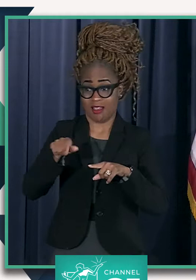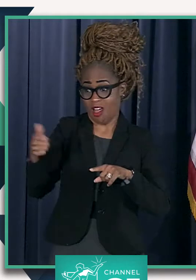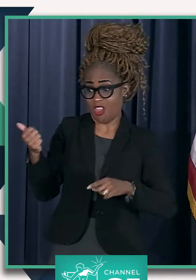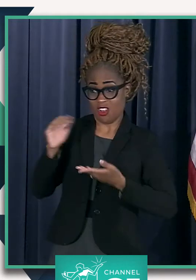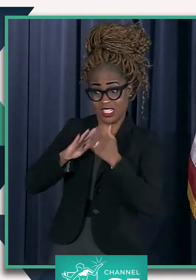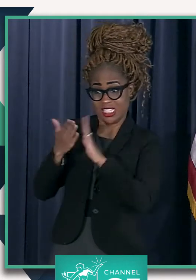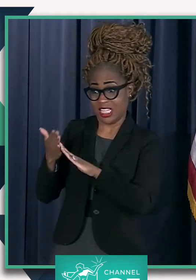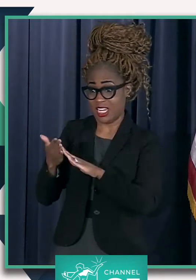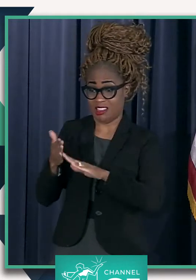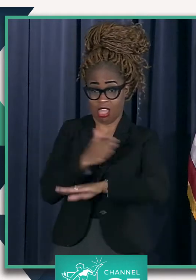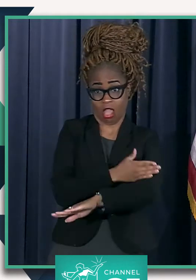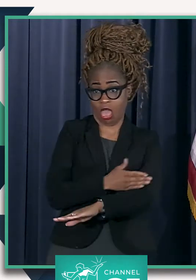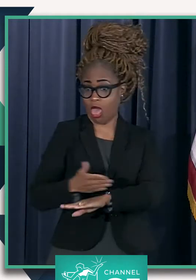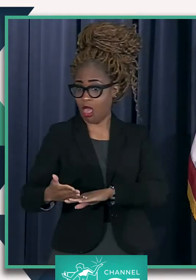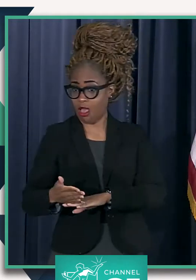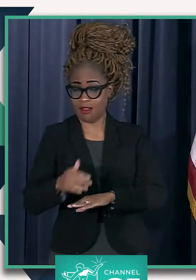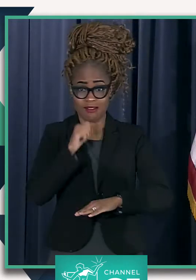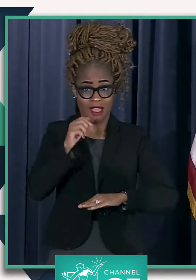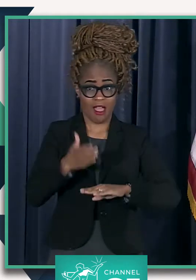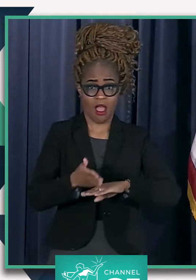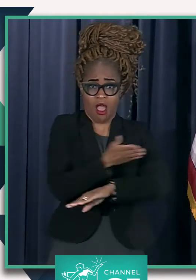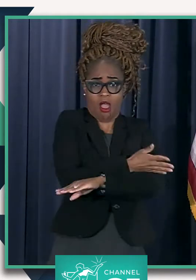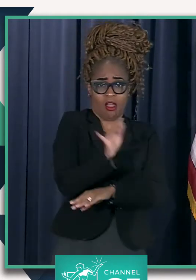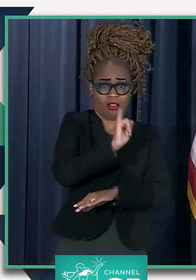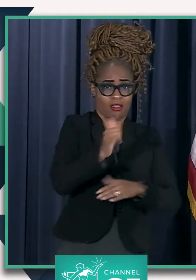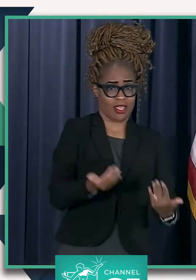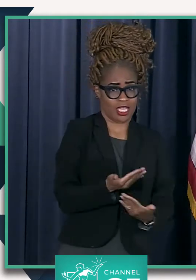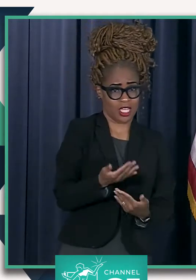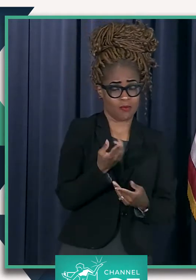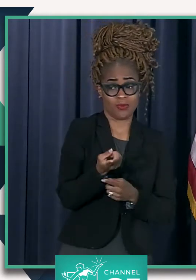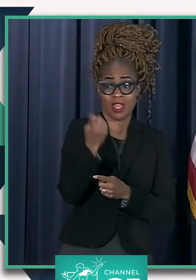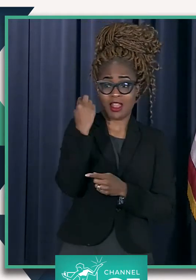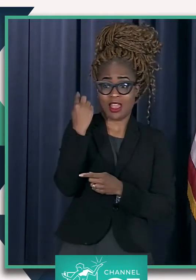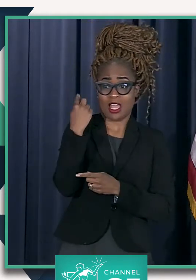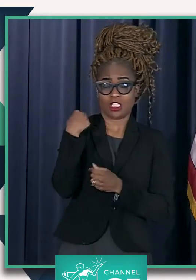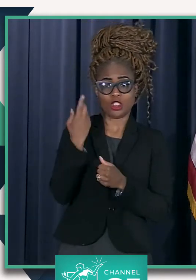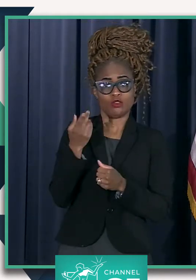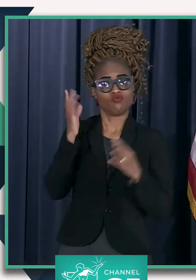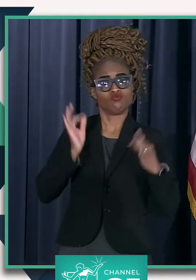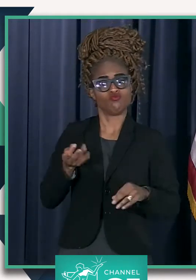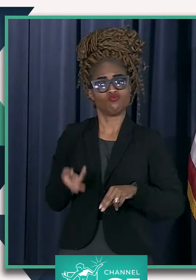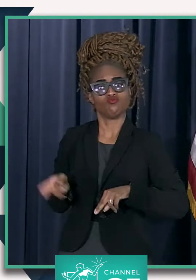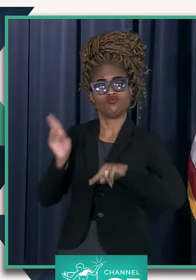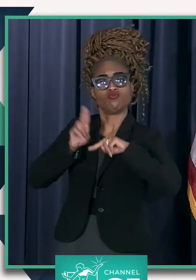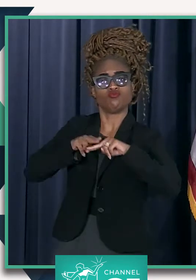as Detroit. Last year, we increased our commitment to $200 million.